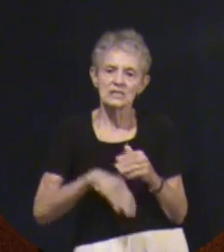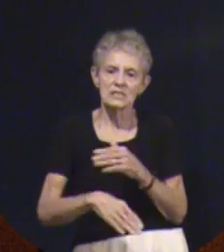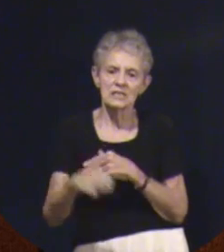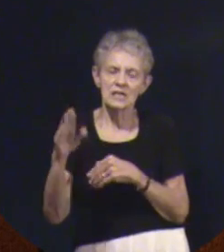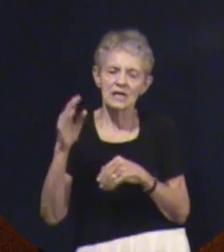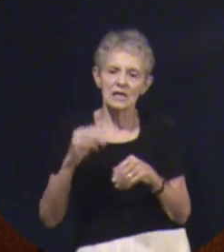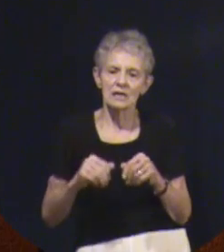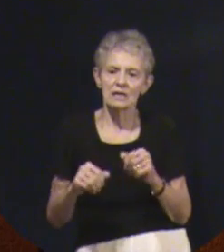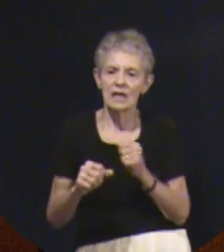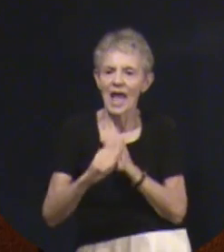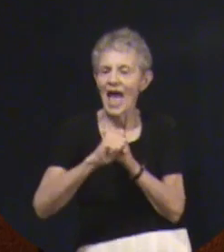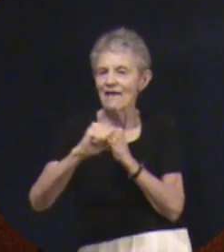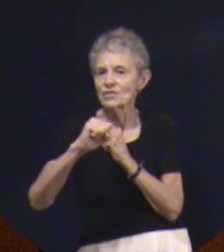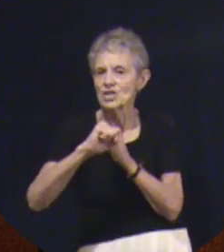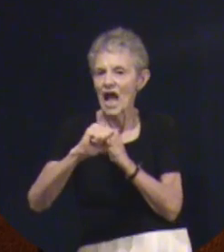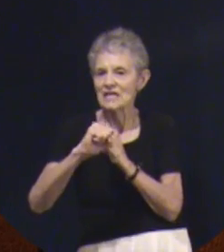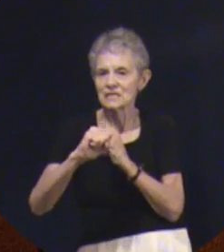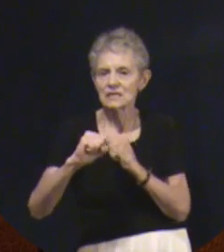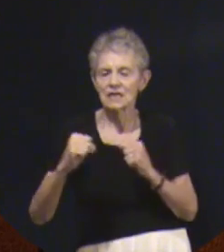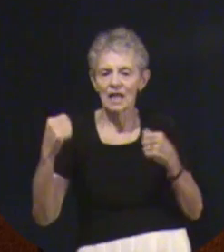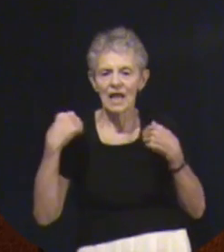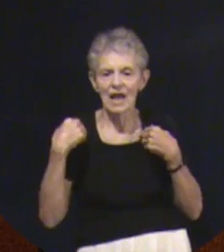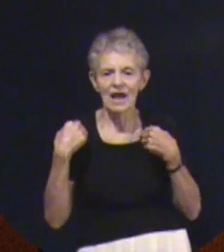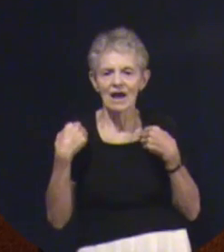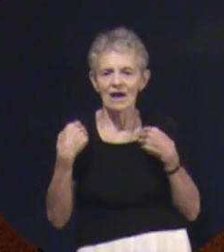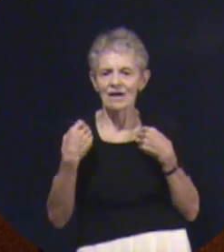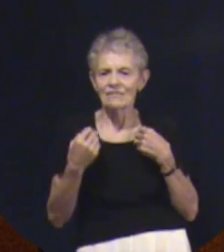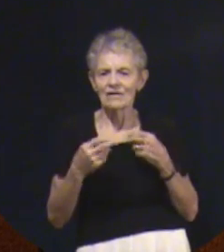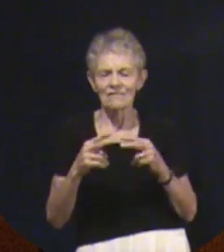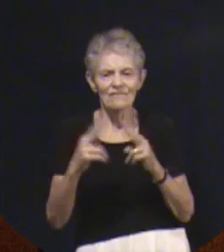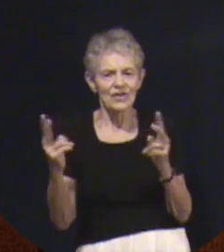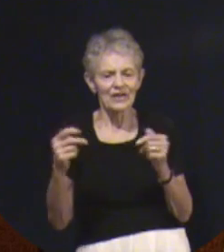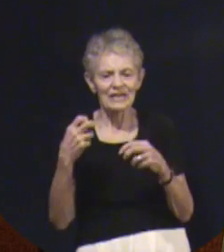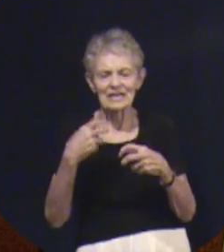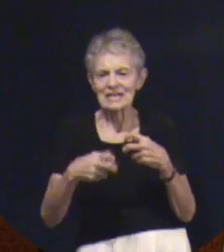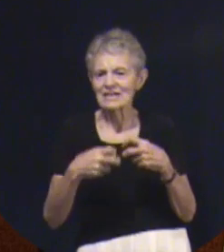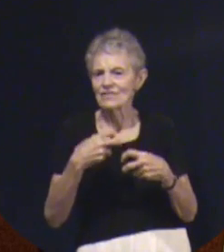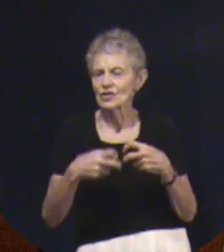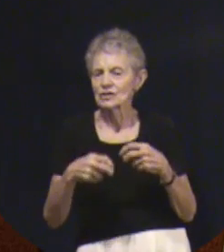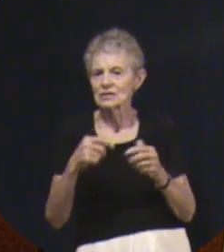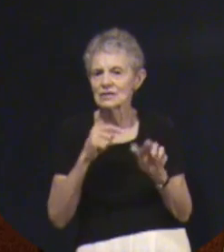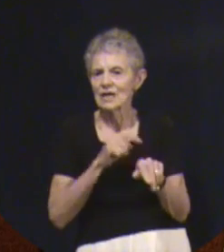advertising have a difficult time postponing gratification for anything.